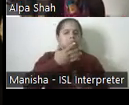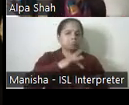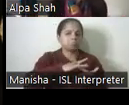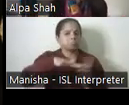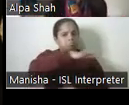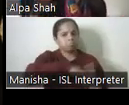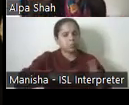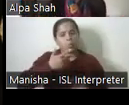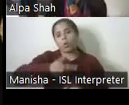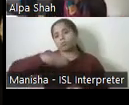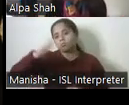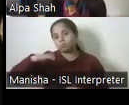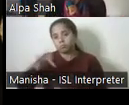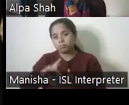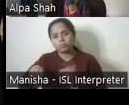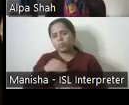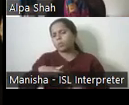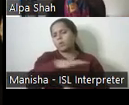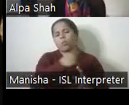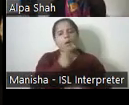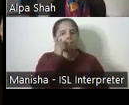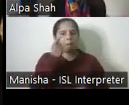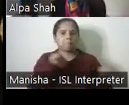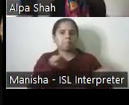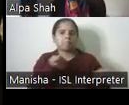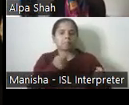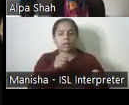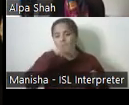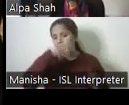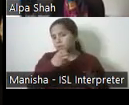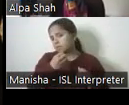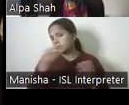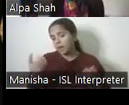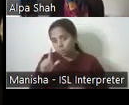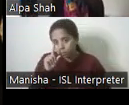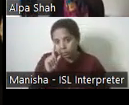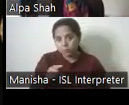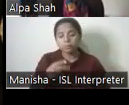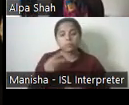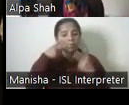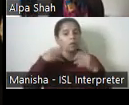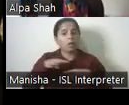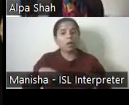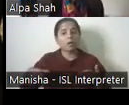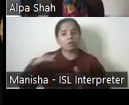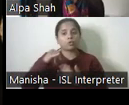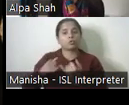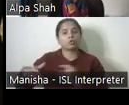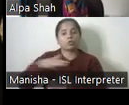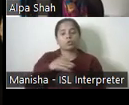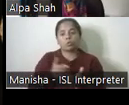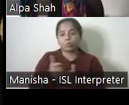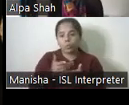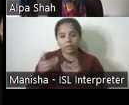Generally, in the plains, it's just the domain of men, as in the rest of India. But in Adivasi sociality and religious